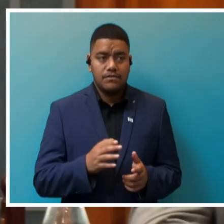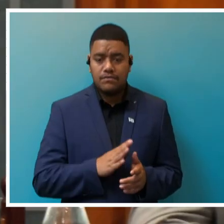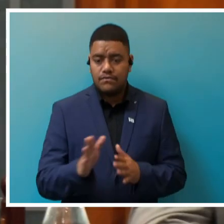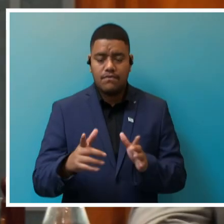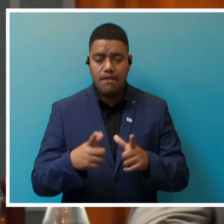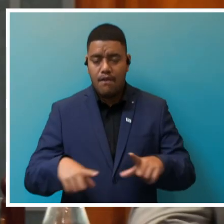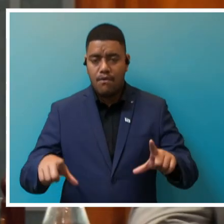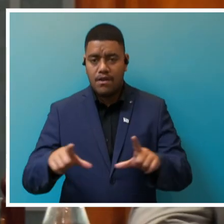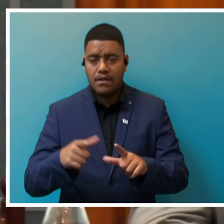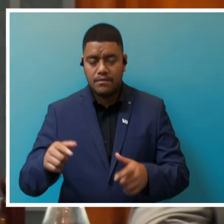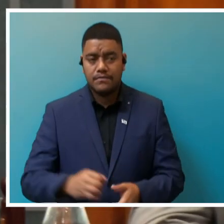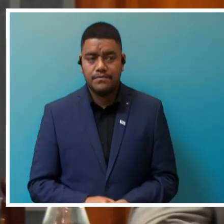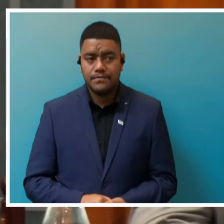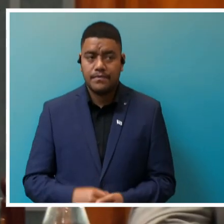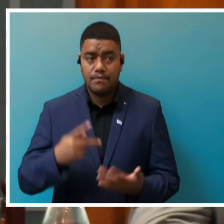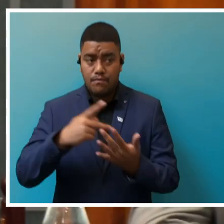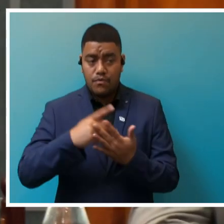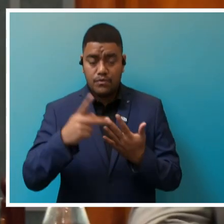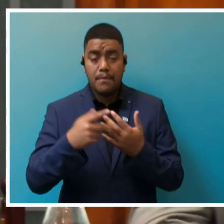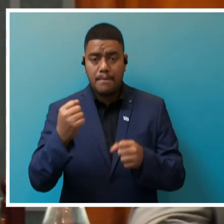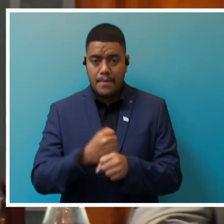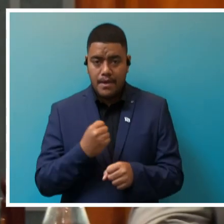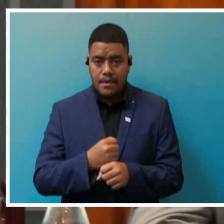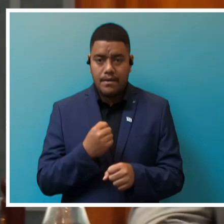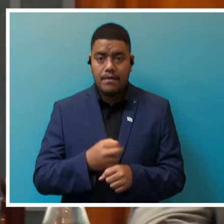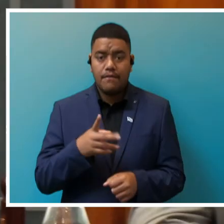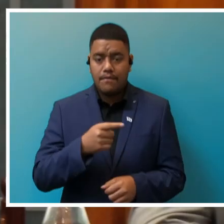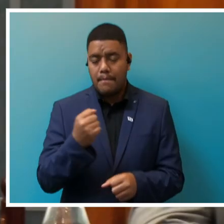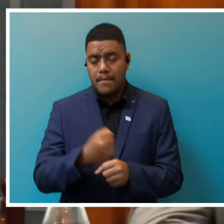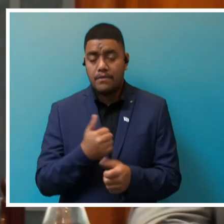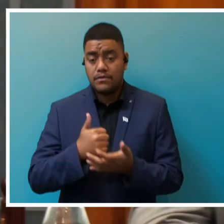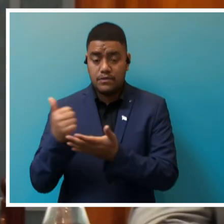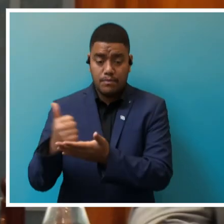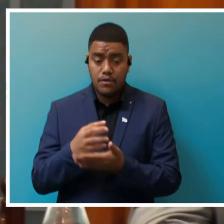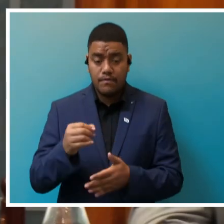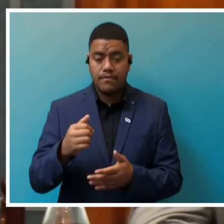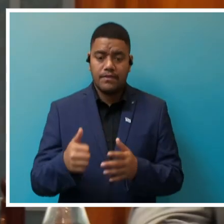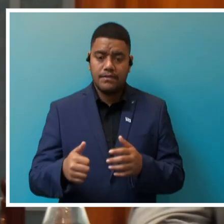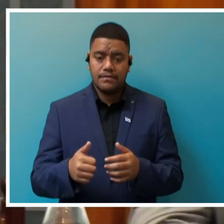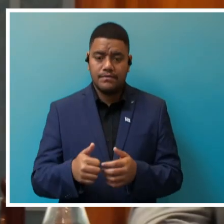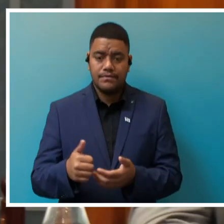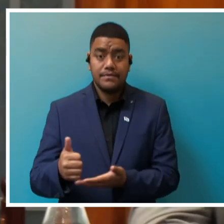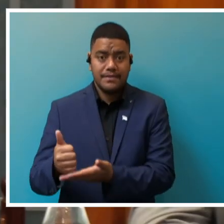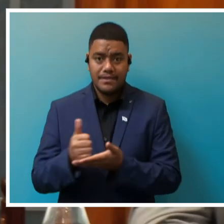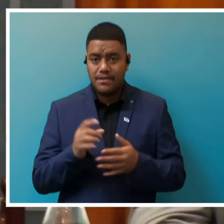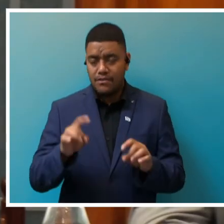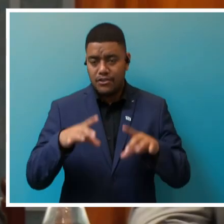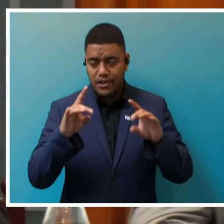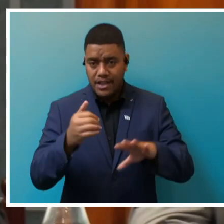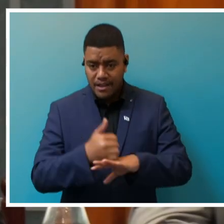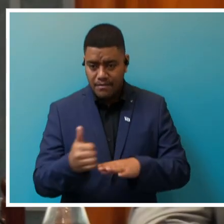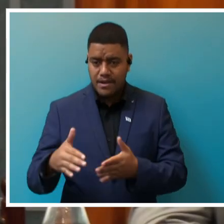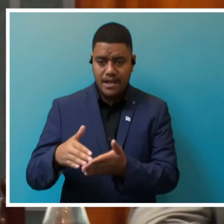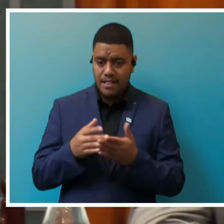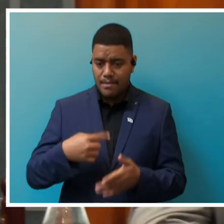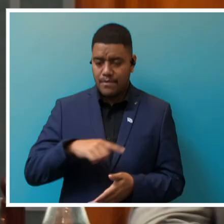conditions. The project was made possible with the support of the assistance of the Australian government, and I